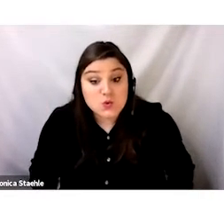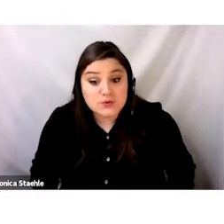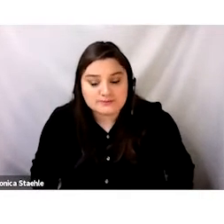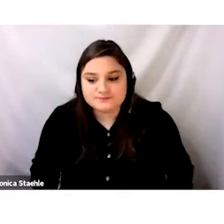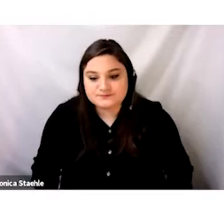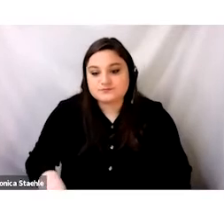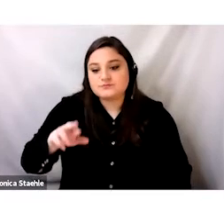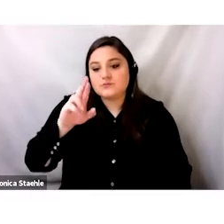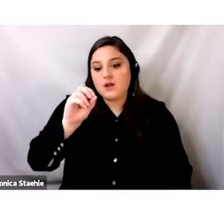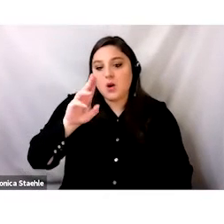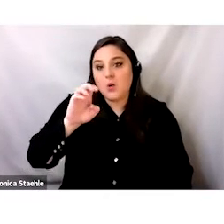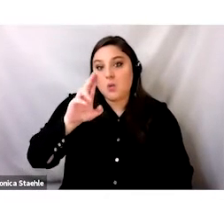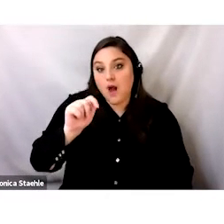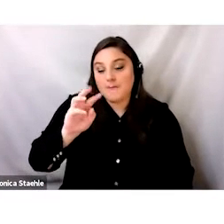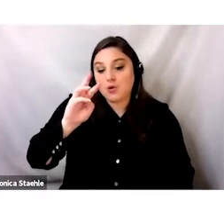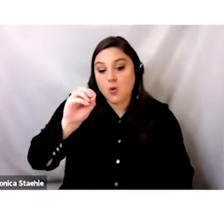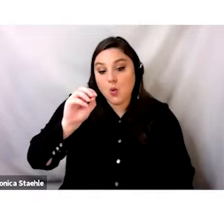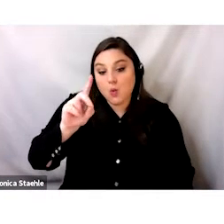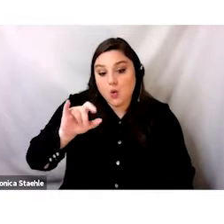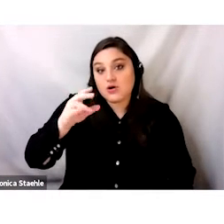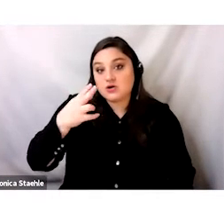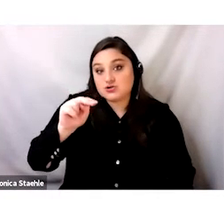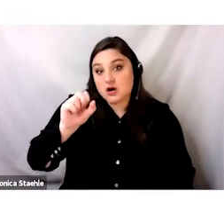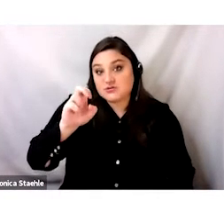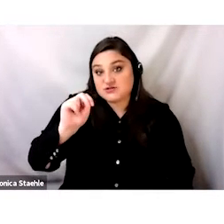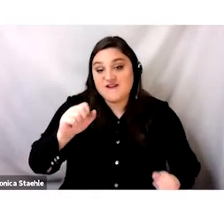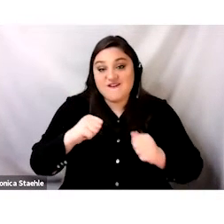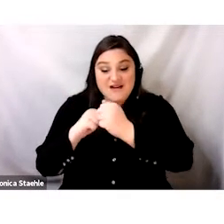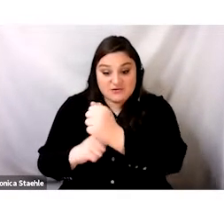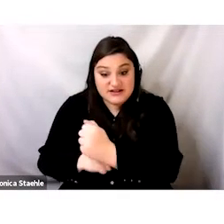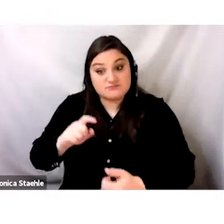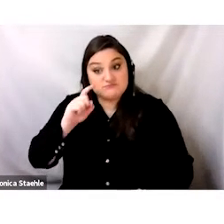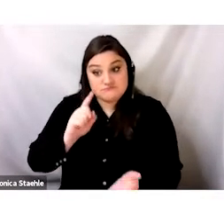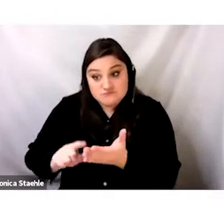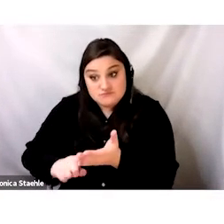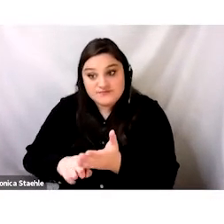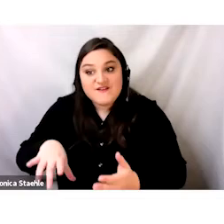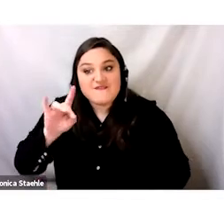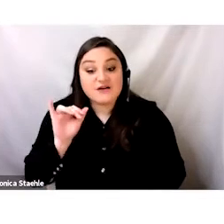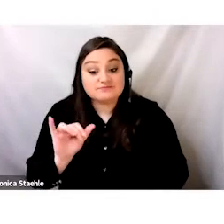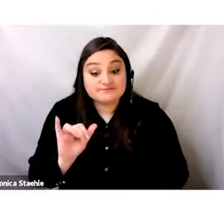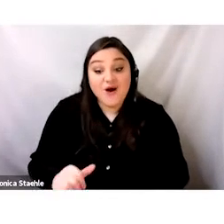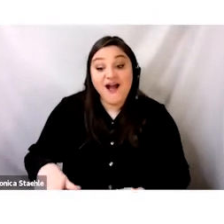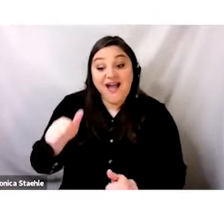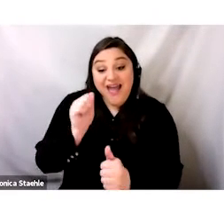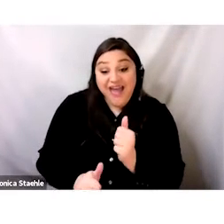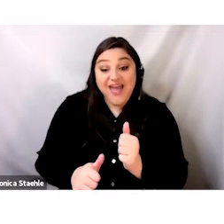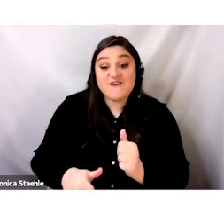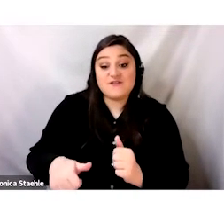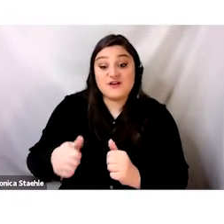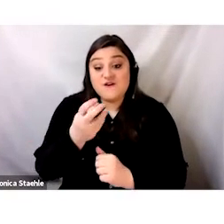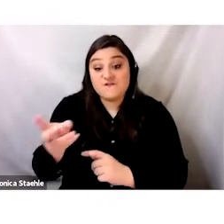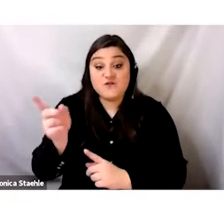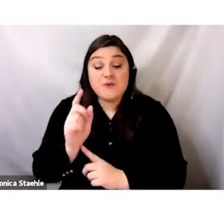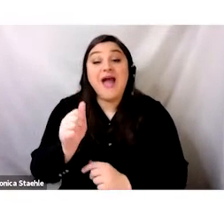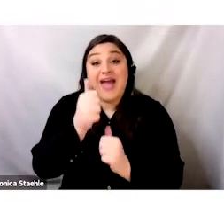Johnson Foundation found that every 7 minutes, a Black person dies prematurely due to the effects of racial discrimination.